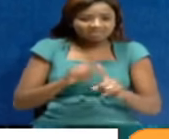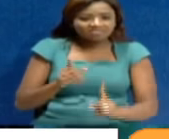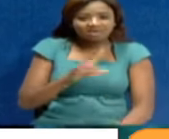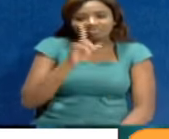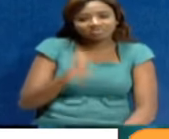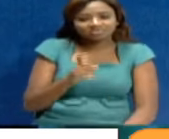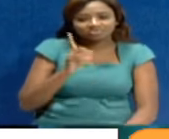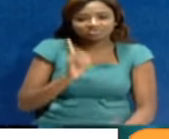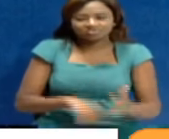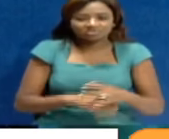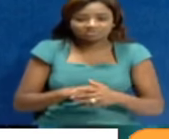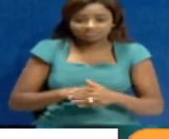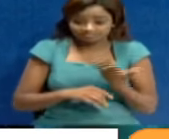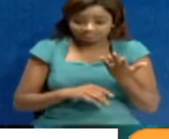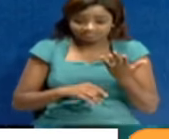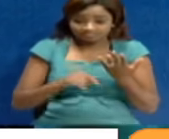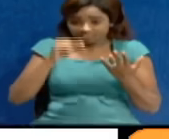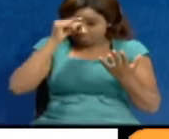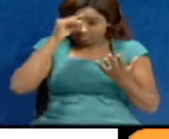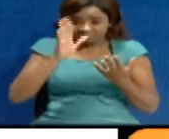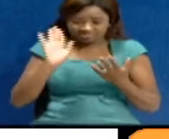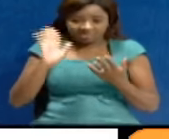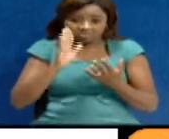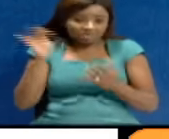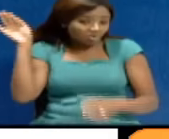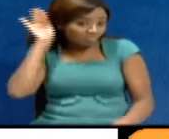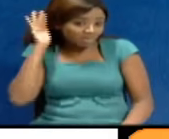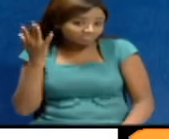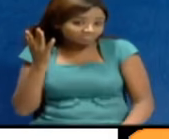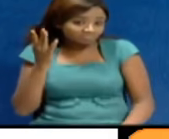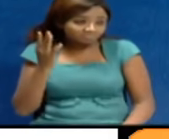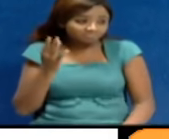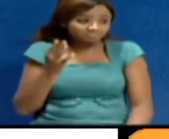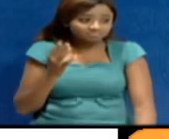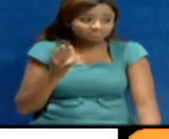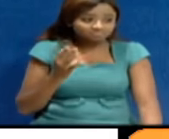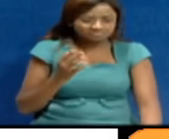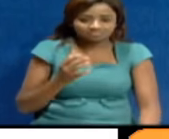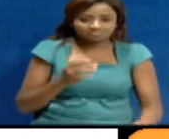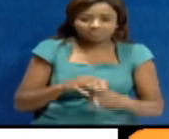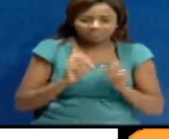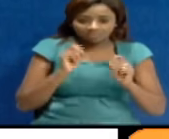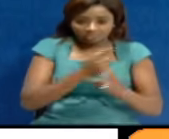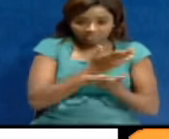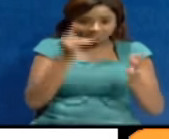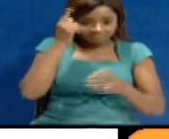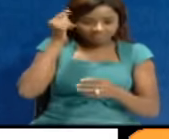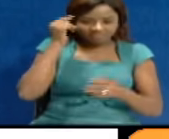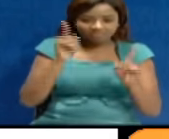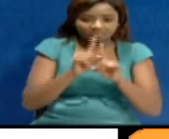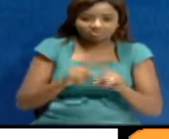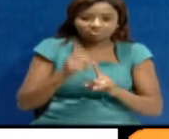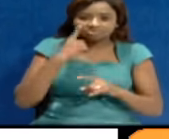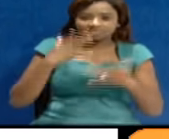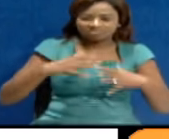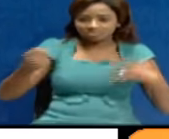is, yes, Steve, will government comply? Okay. Will government withdraw? I want our viewers to think about that as I give feedback. Steve,